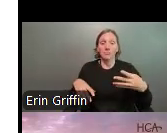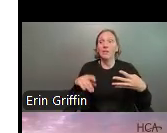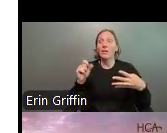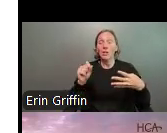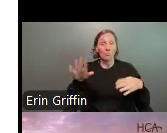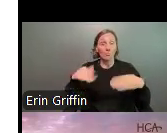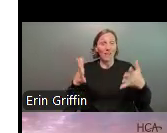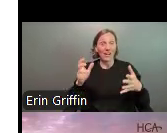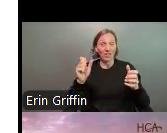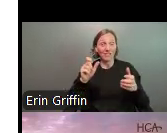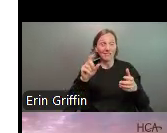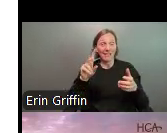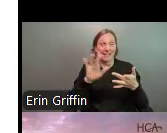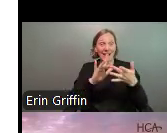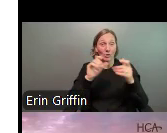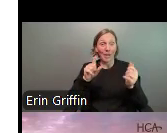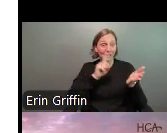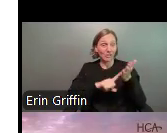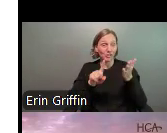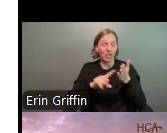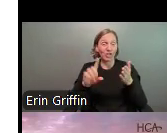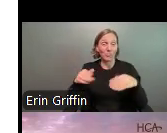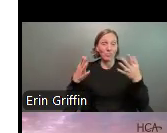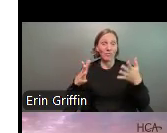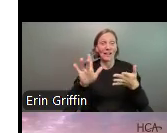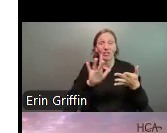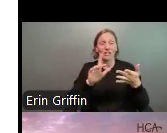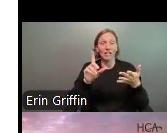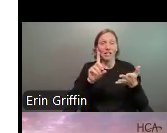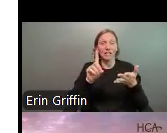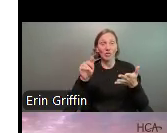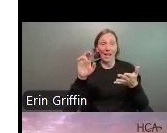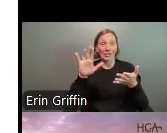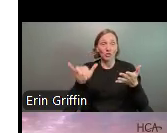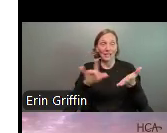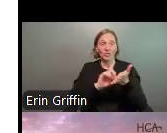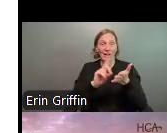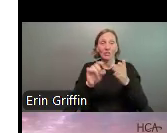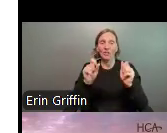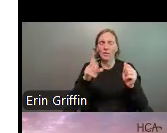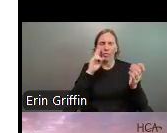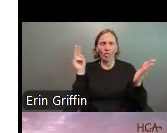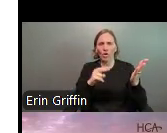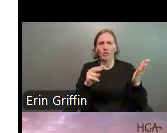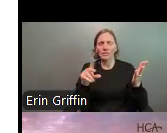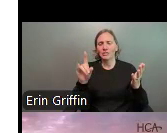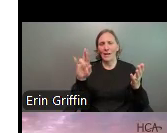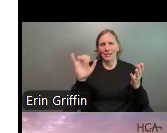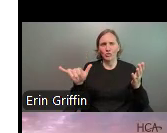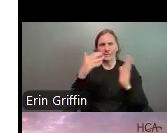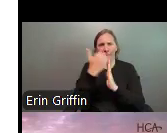Health provider directory. So if you're interested on kind of those pieces, please do and check that out.